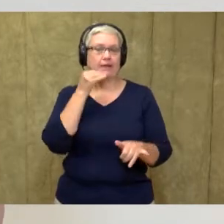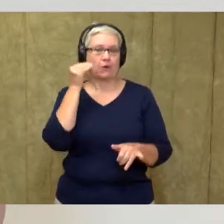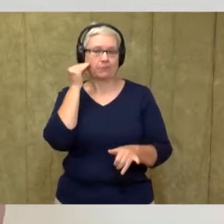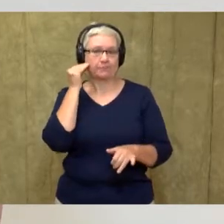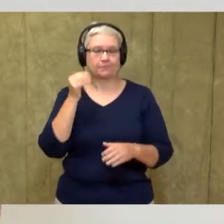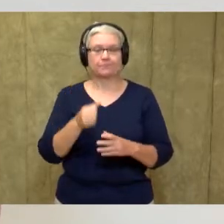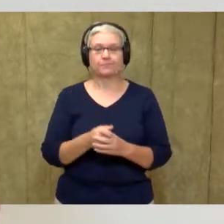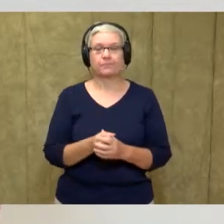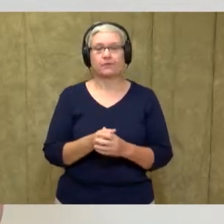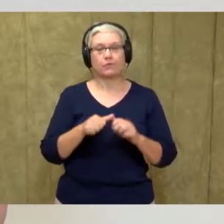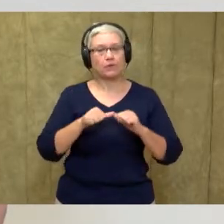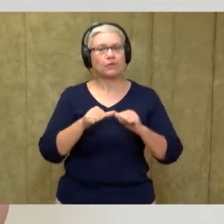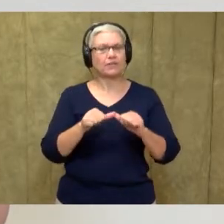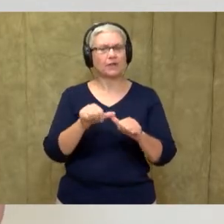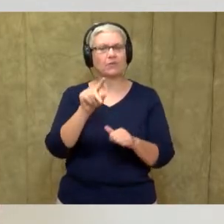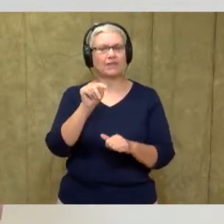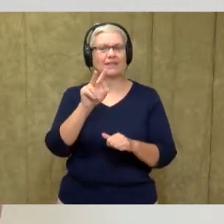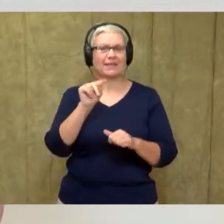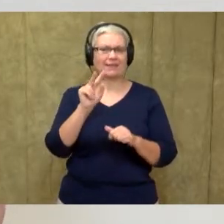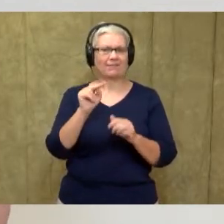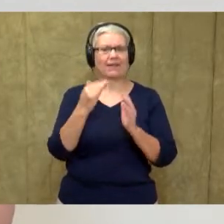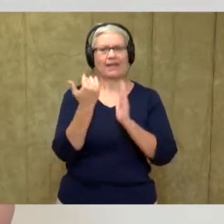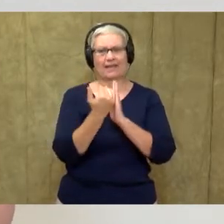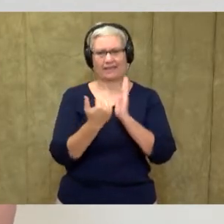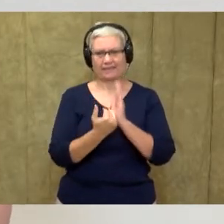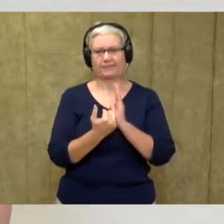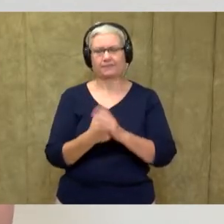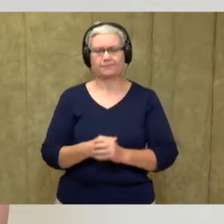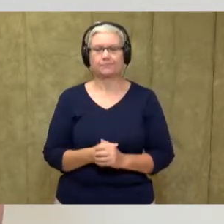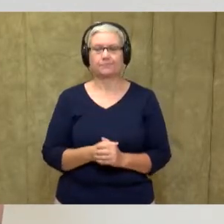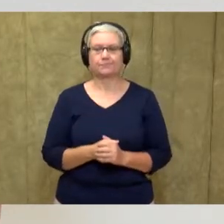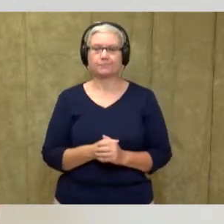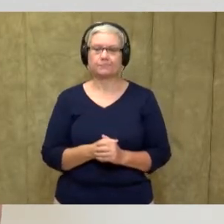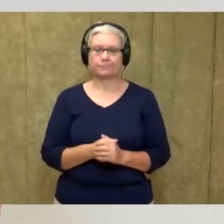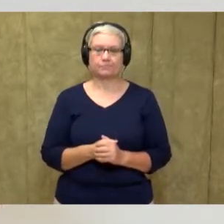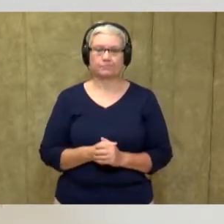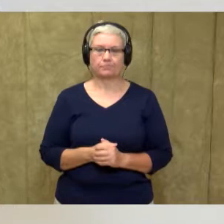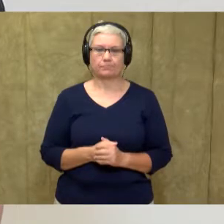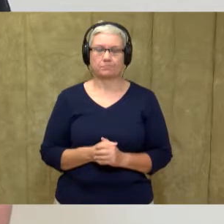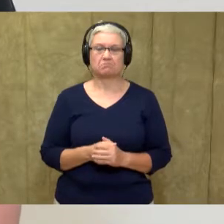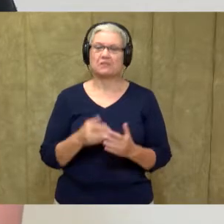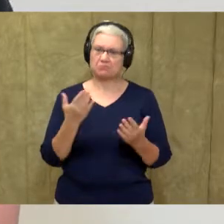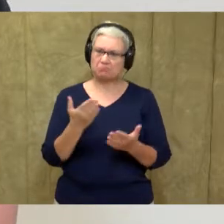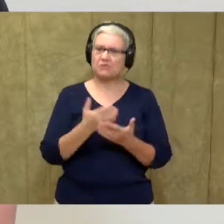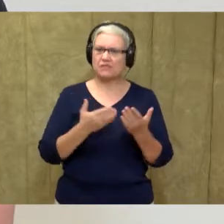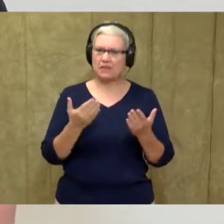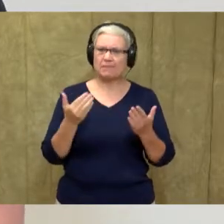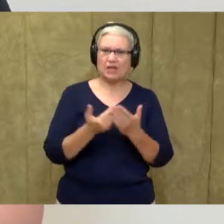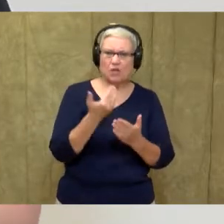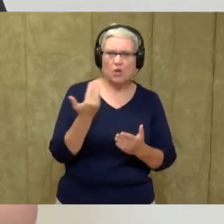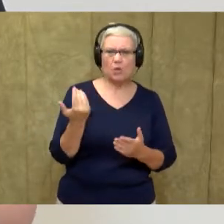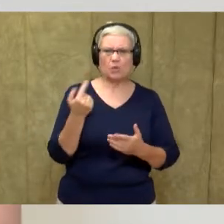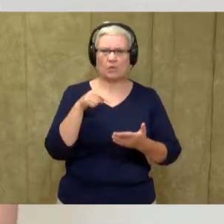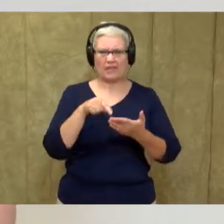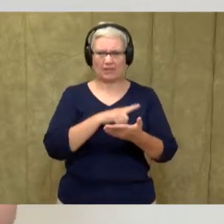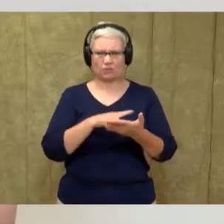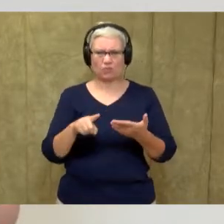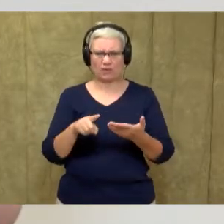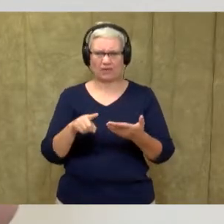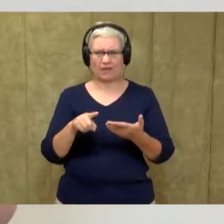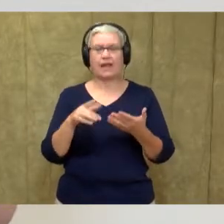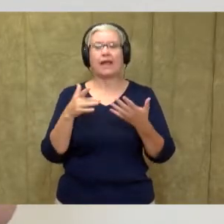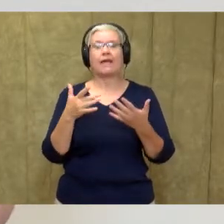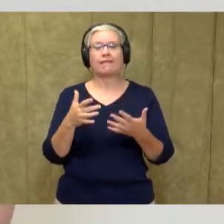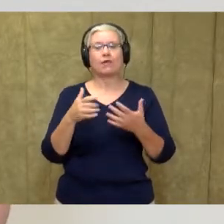lessons, and I'm going to show you some new stuff this week, and we're going to look at basically what we're going to be talking about for the rest